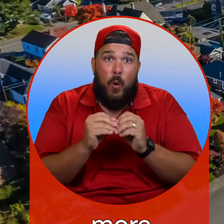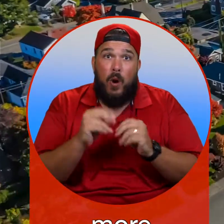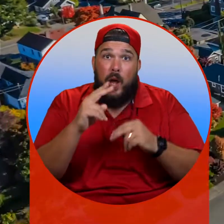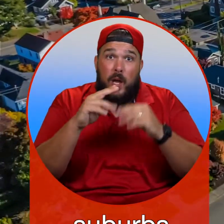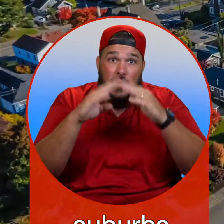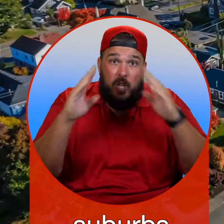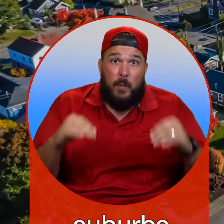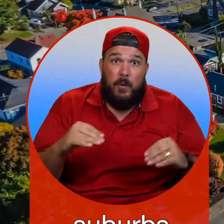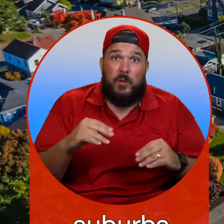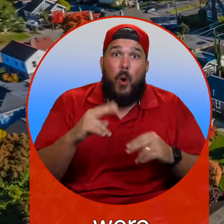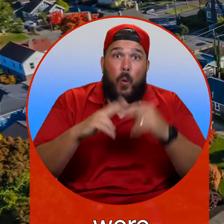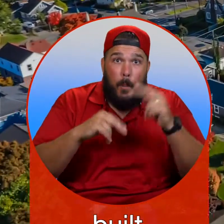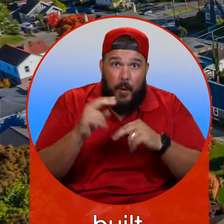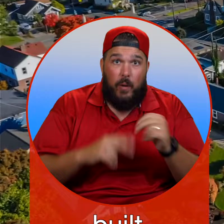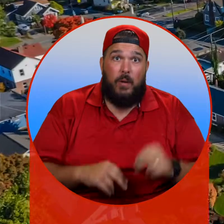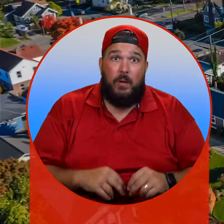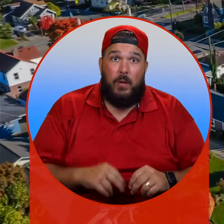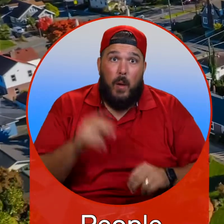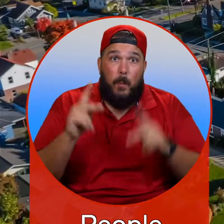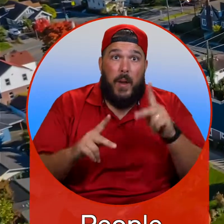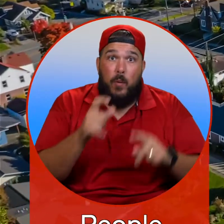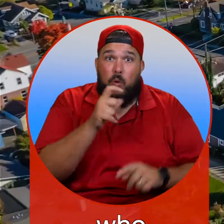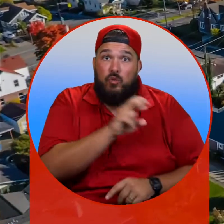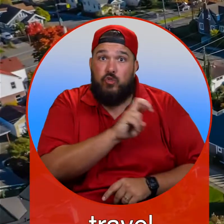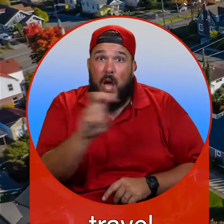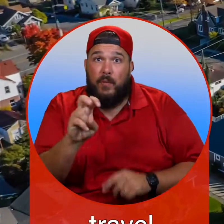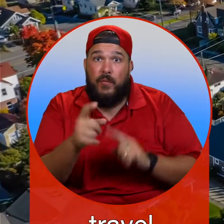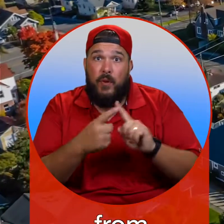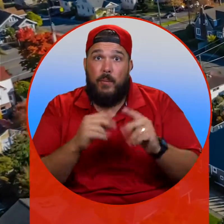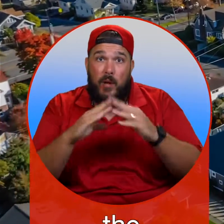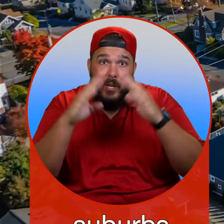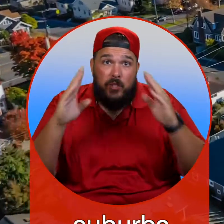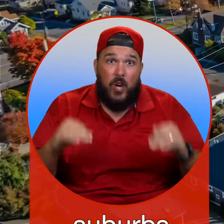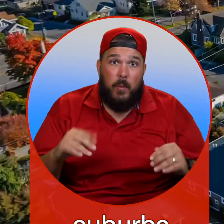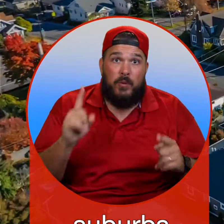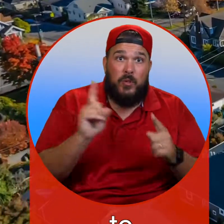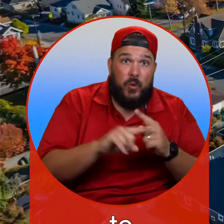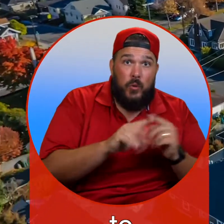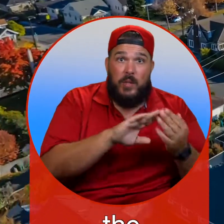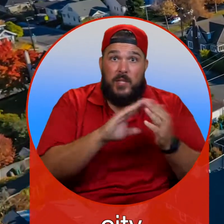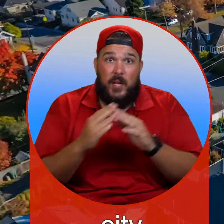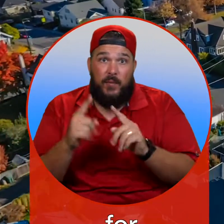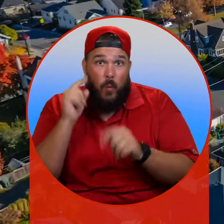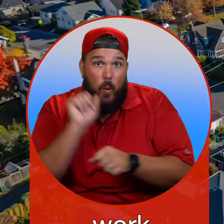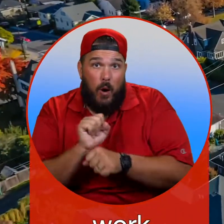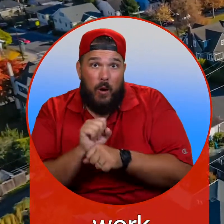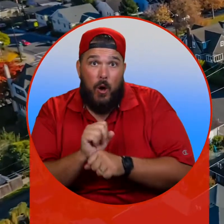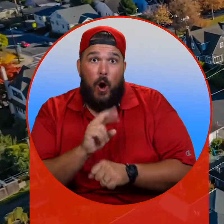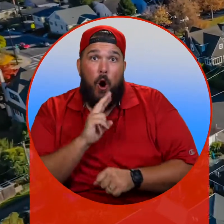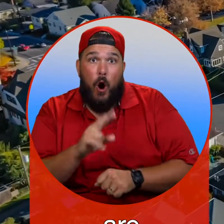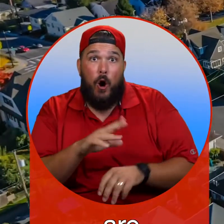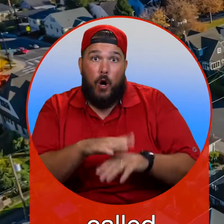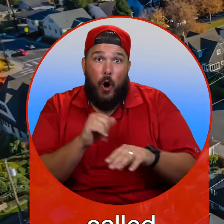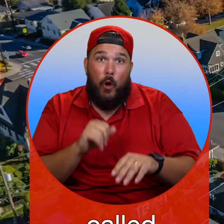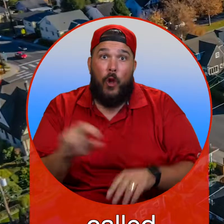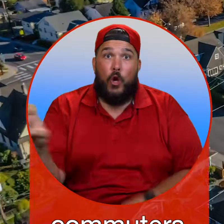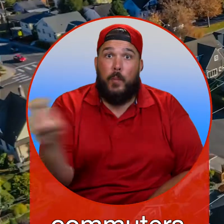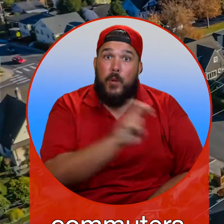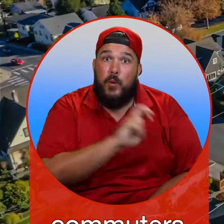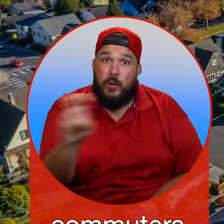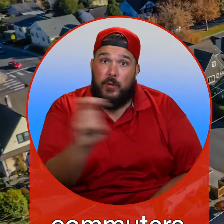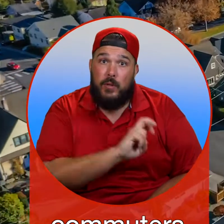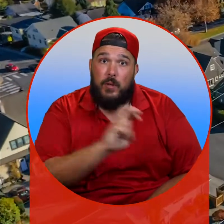and more suburbs were built. People who travel from the suburbs to the city for work are